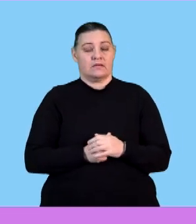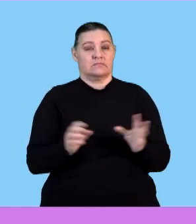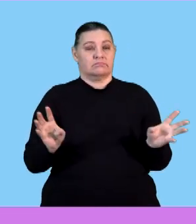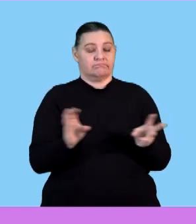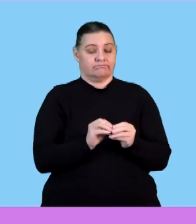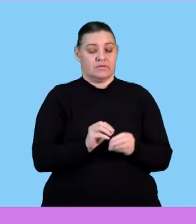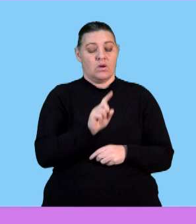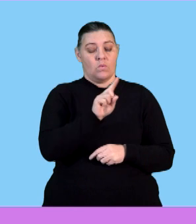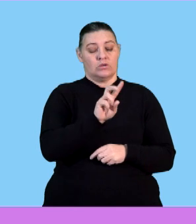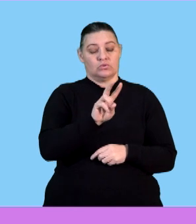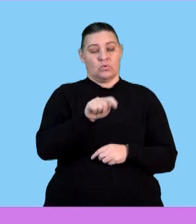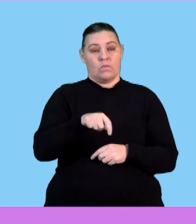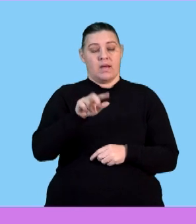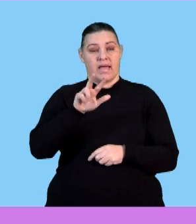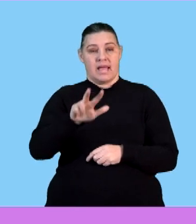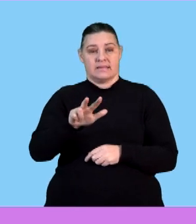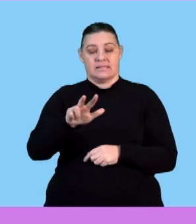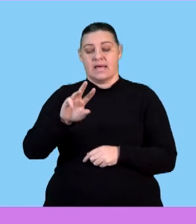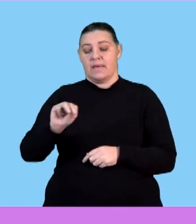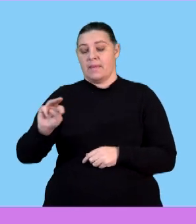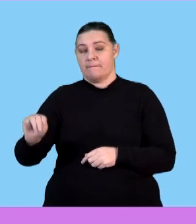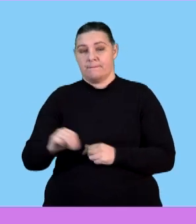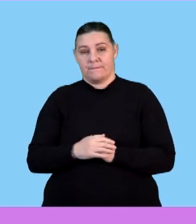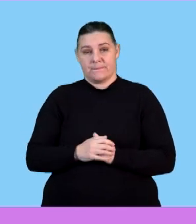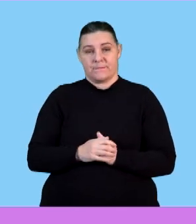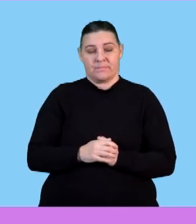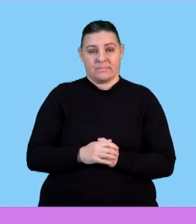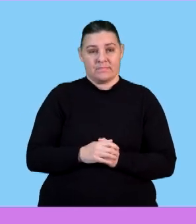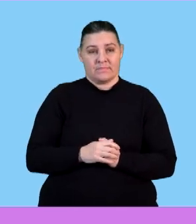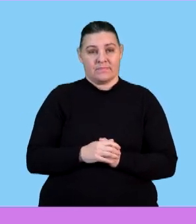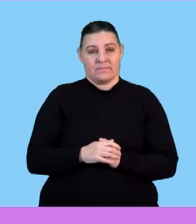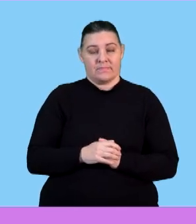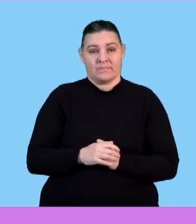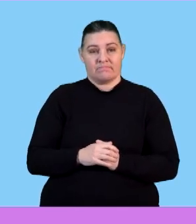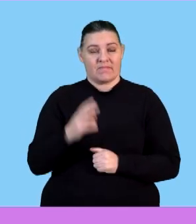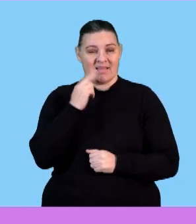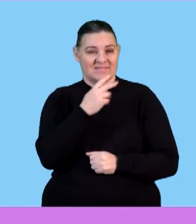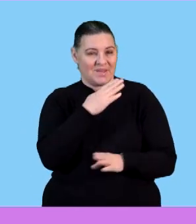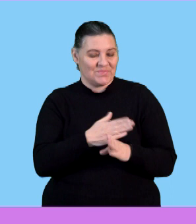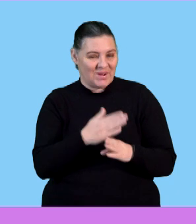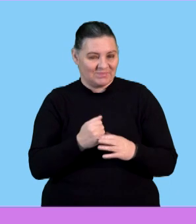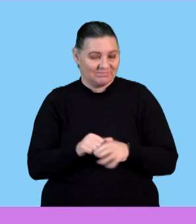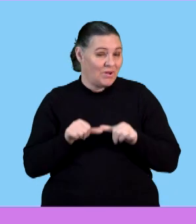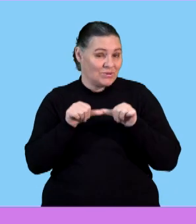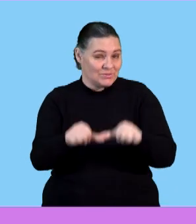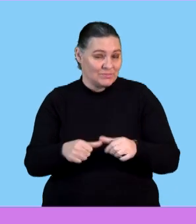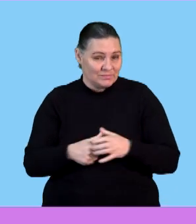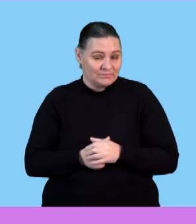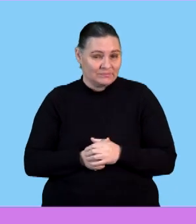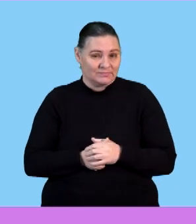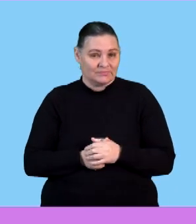and I end off with 12,8 millimeters. Nice work. Let's carry on.